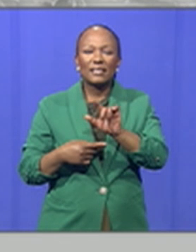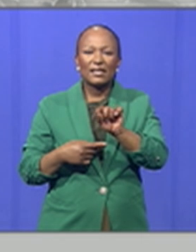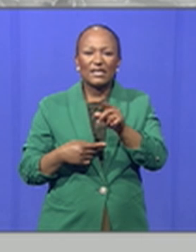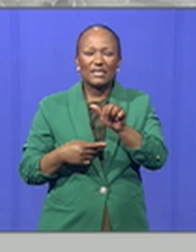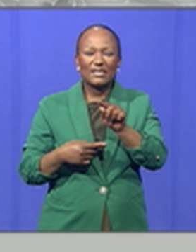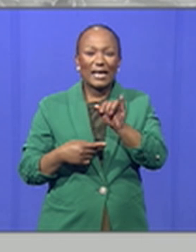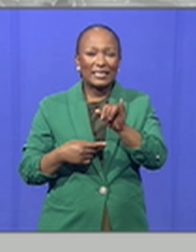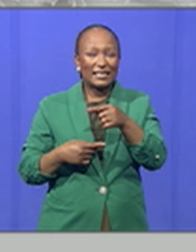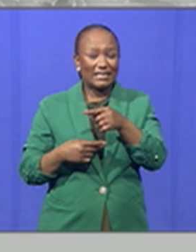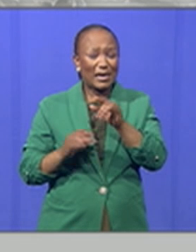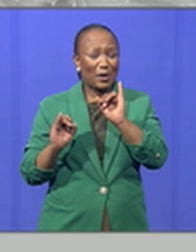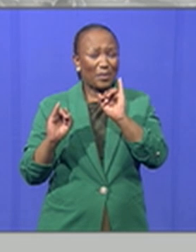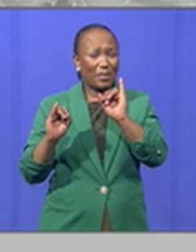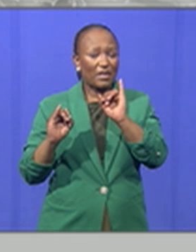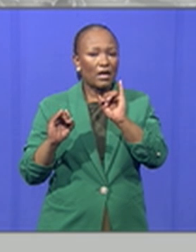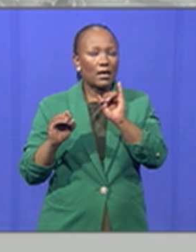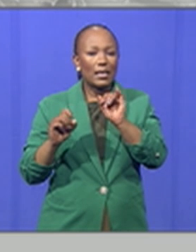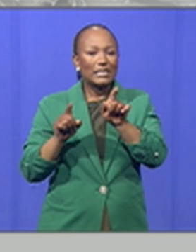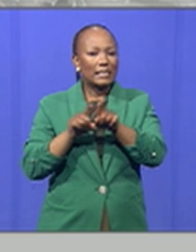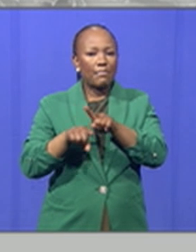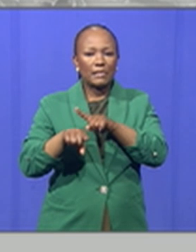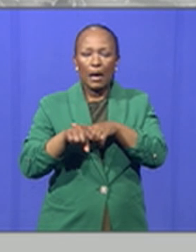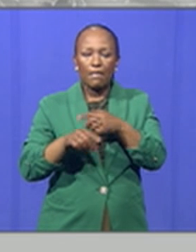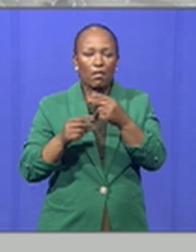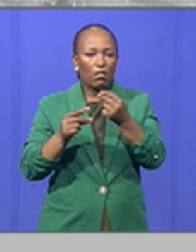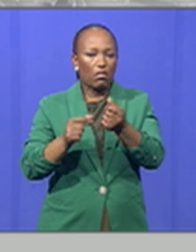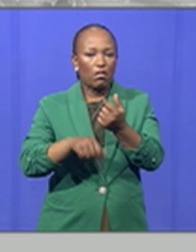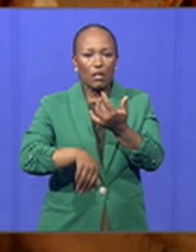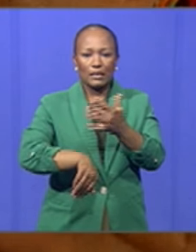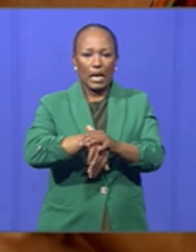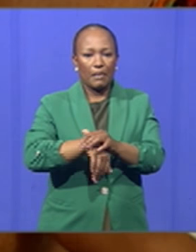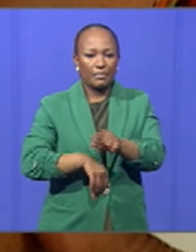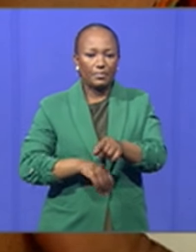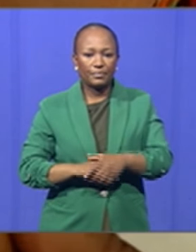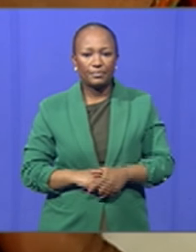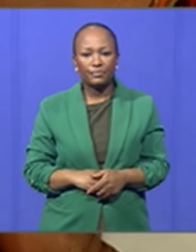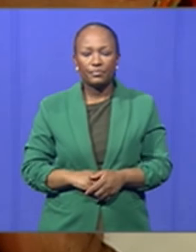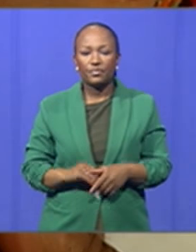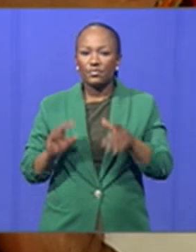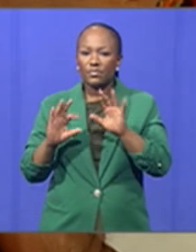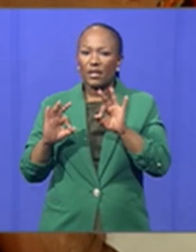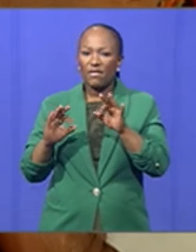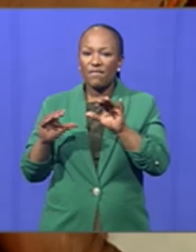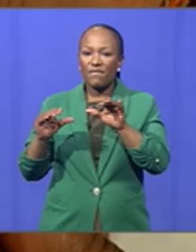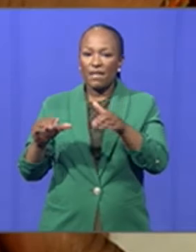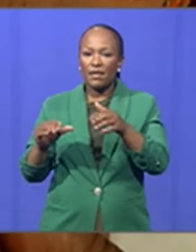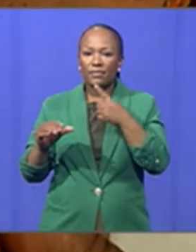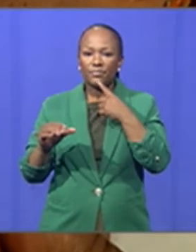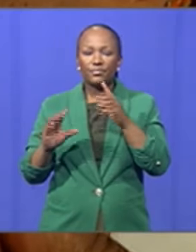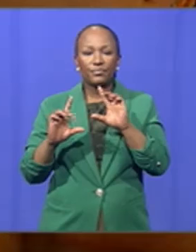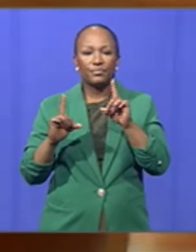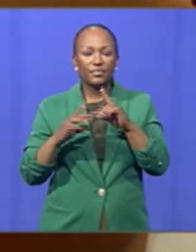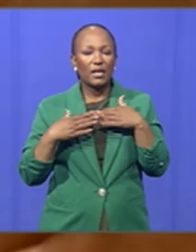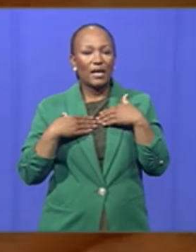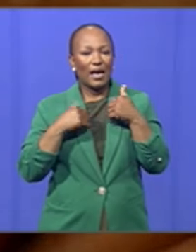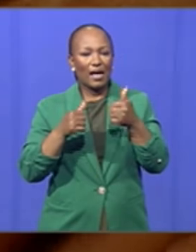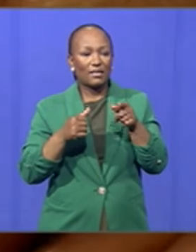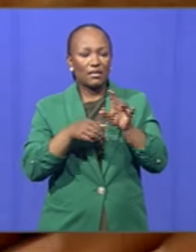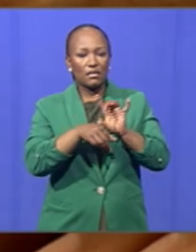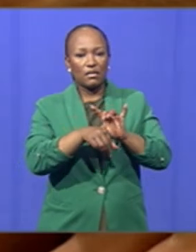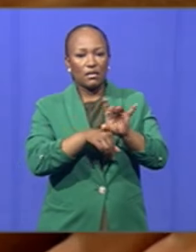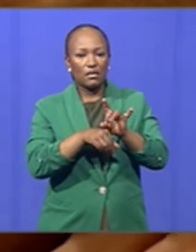go šiša a hlokagala le semetseng lefelong la tiragalo. Ba lapa ba re kgoro ya tša maphelo e ba eleditše gore